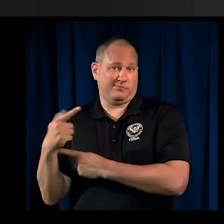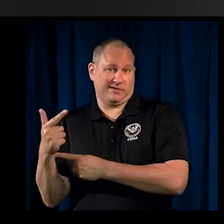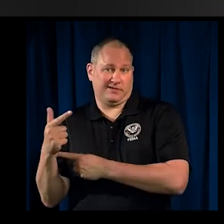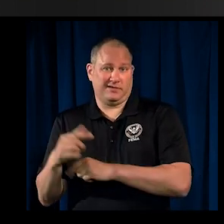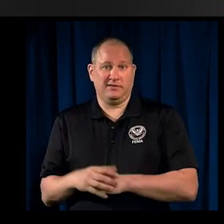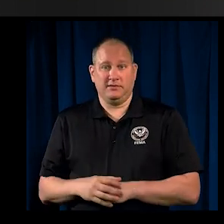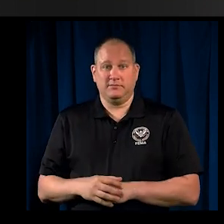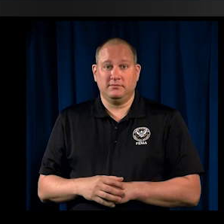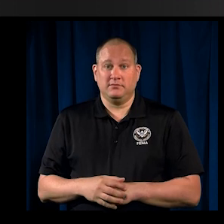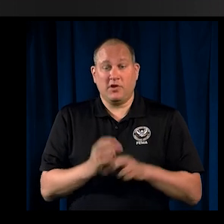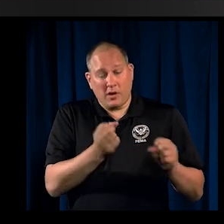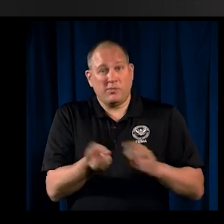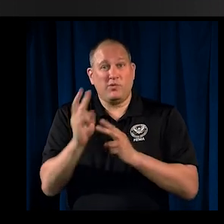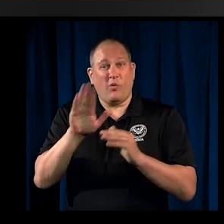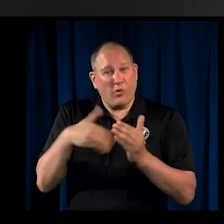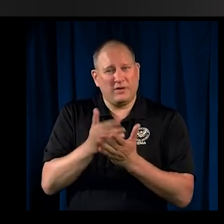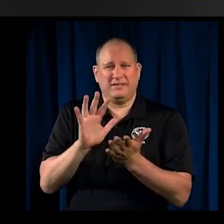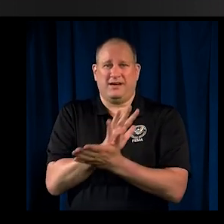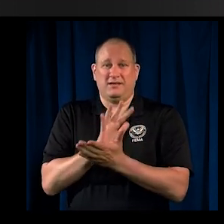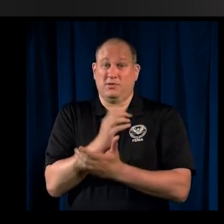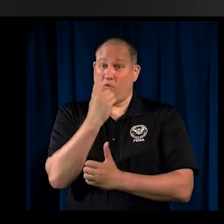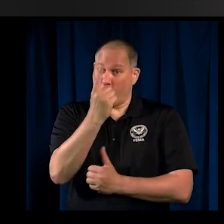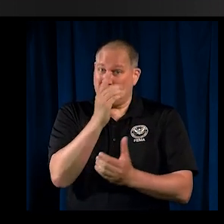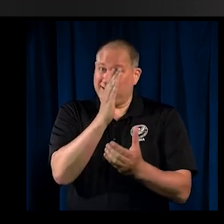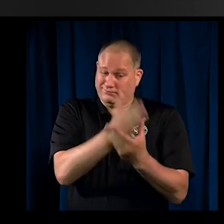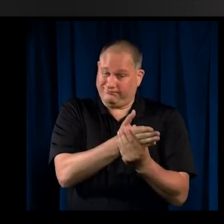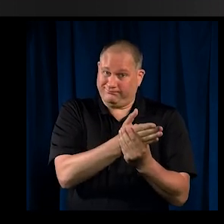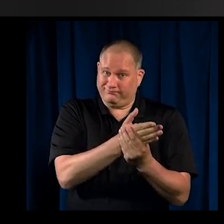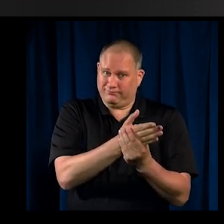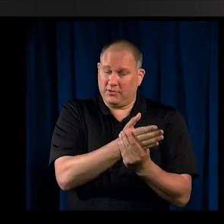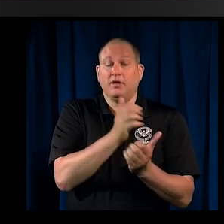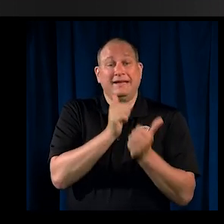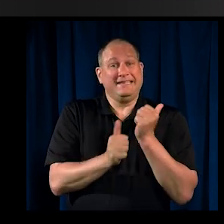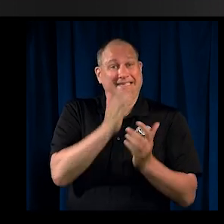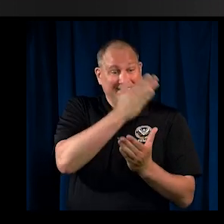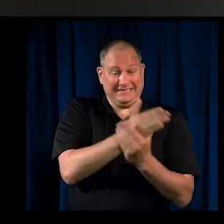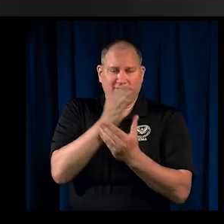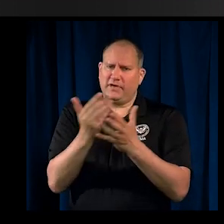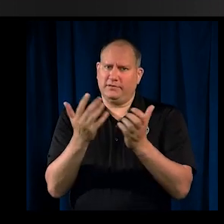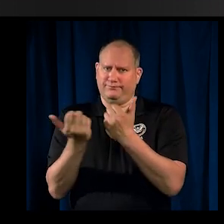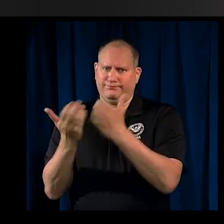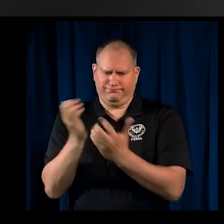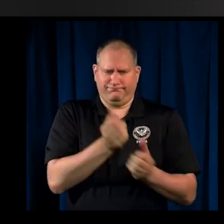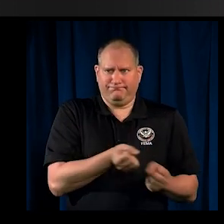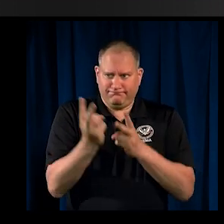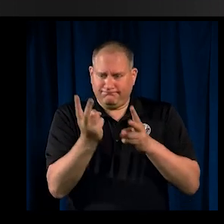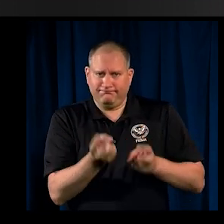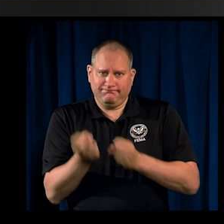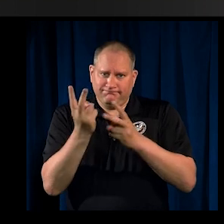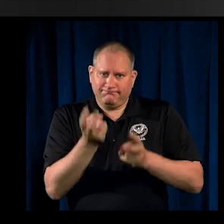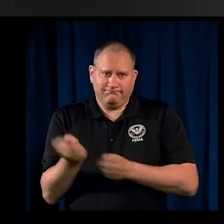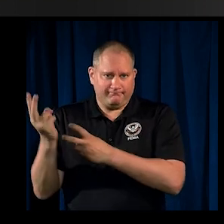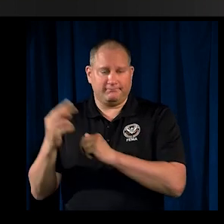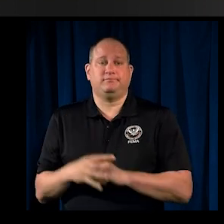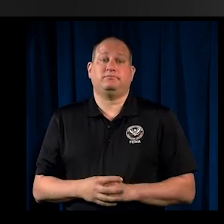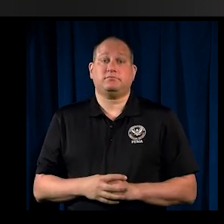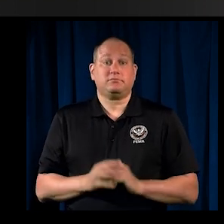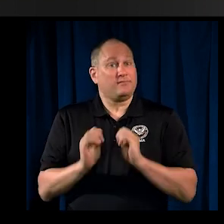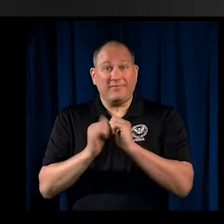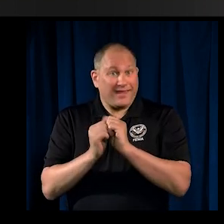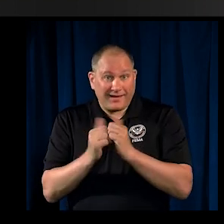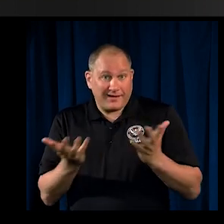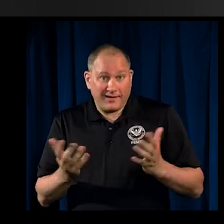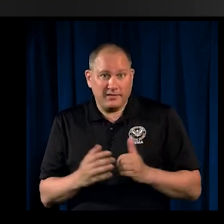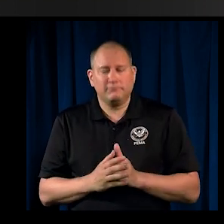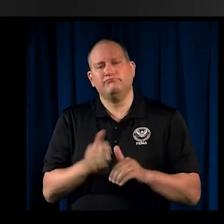or JPEG files. Upload all pages of a document in one file, and each file should be uploaded